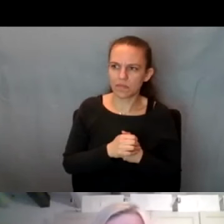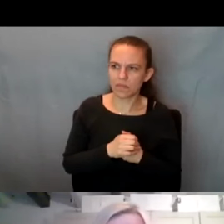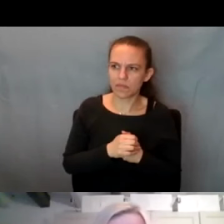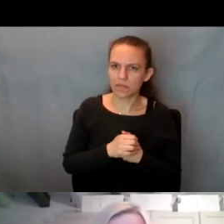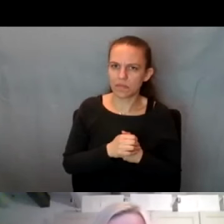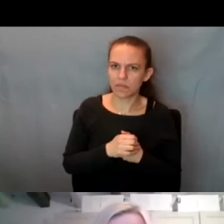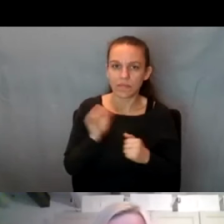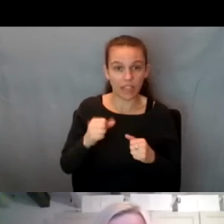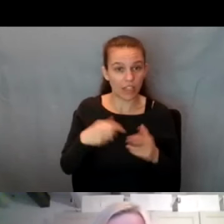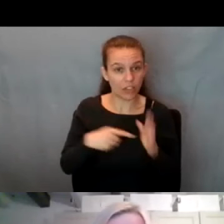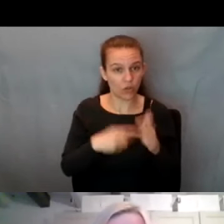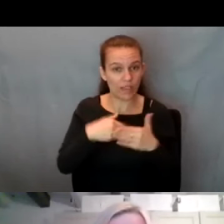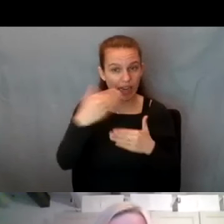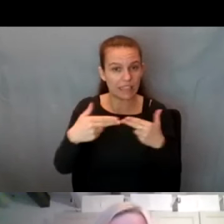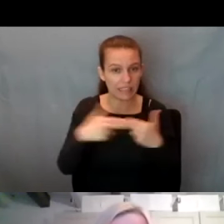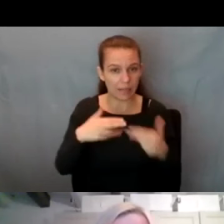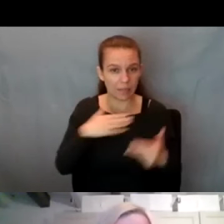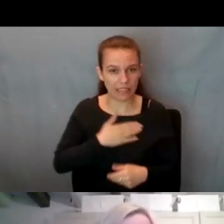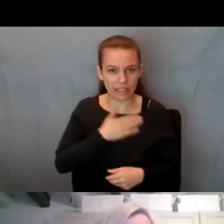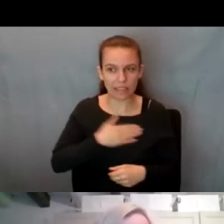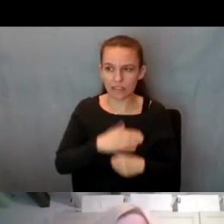Can you show the next slide, please?